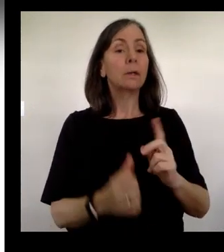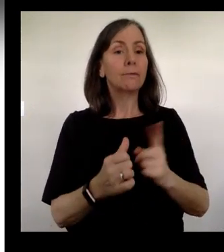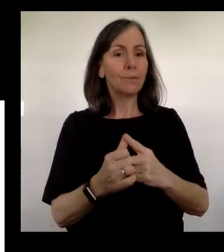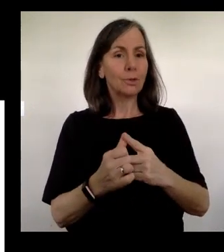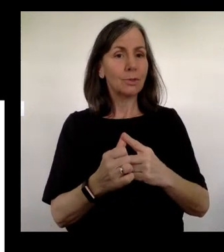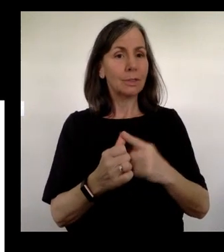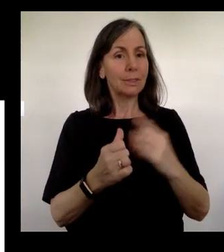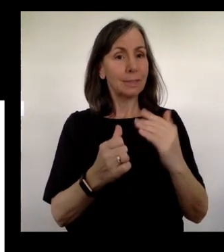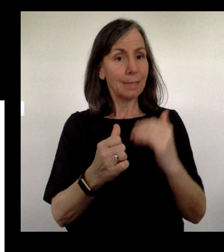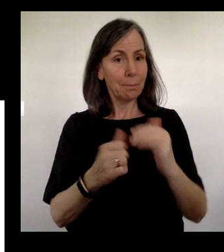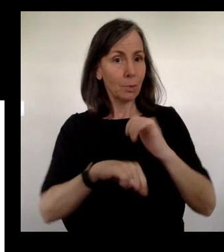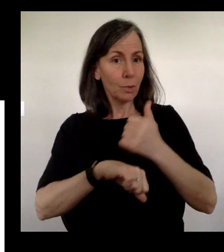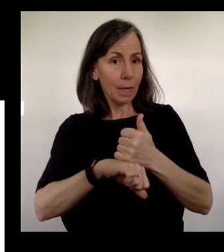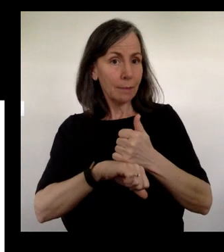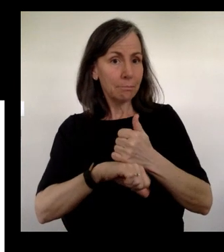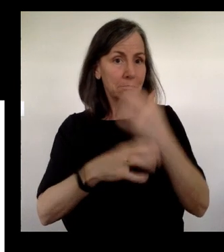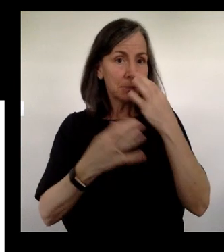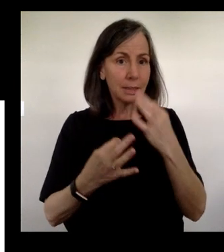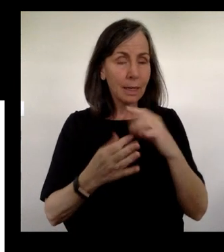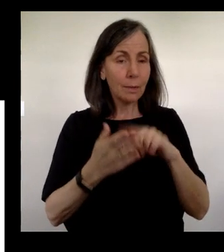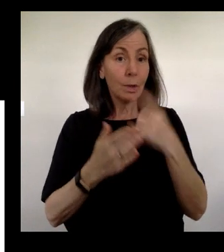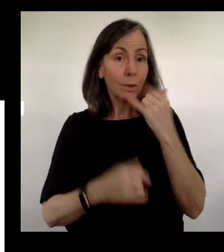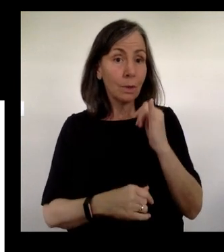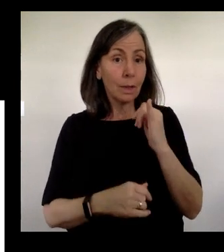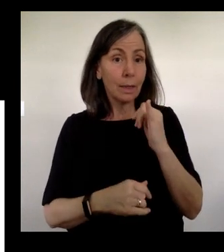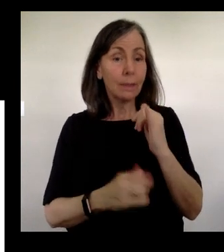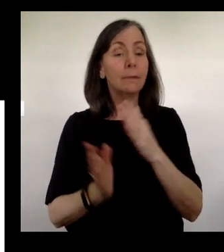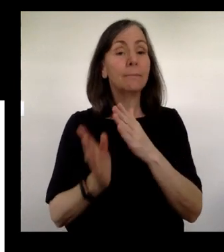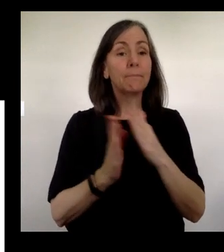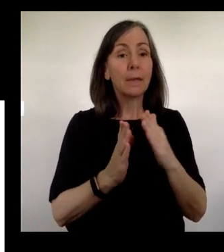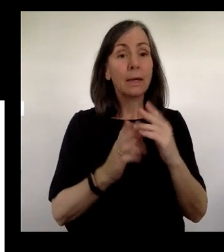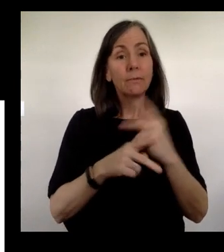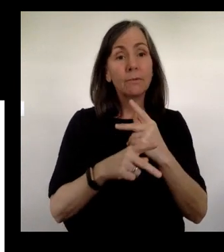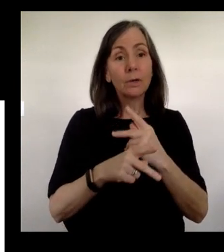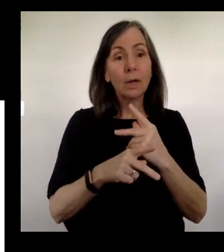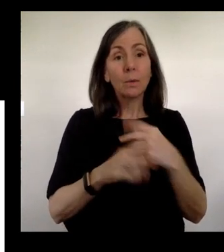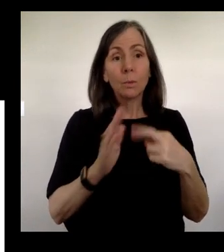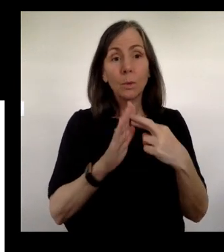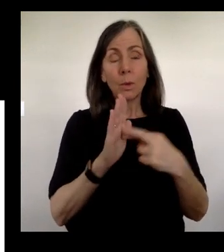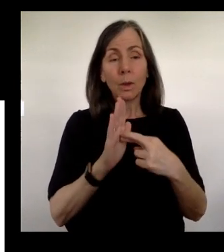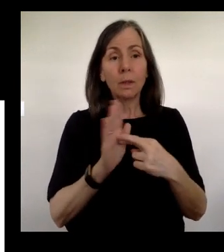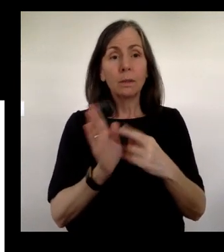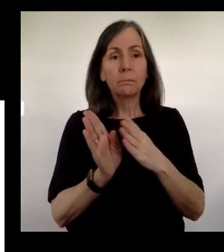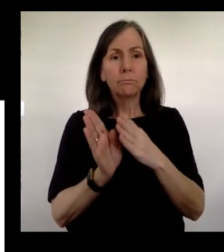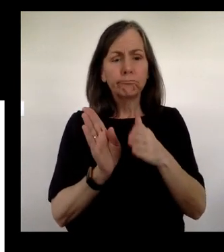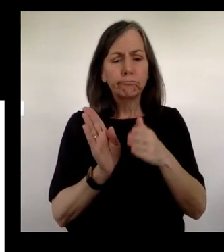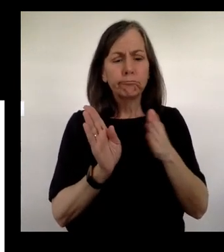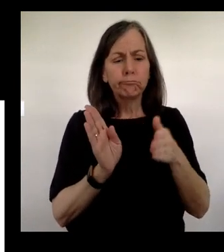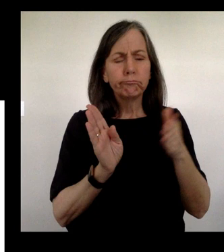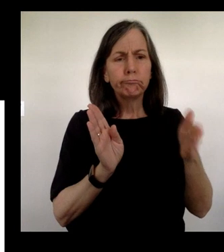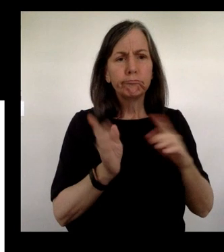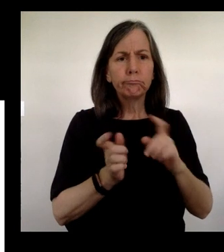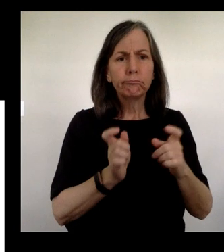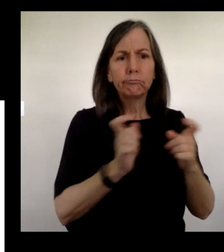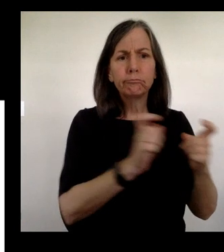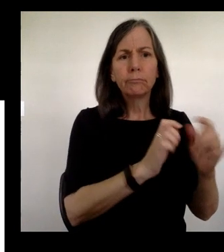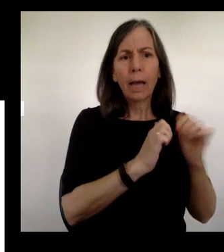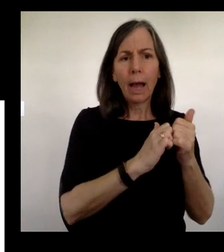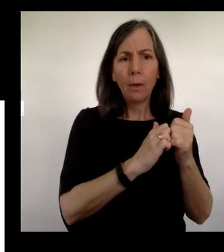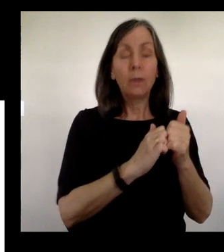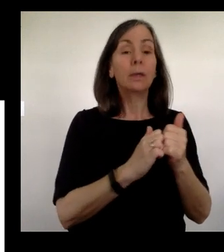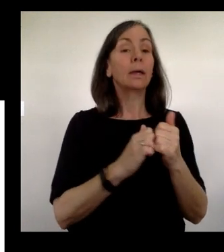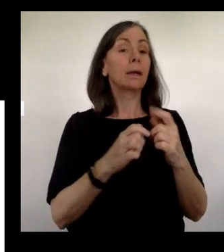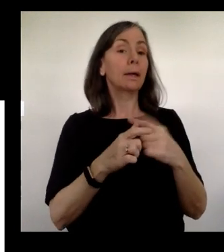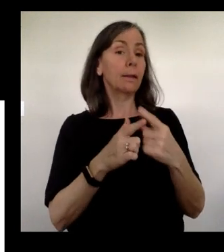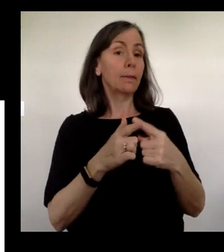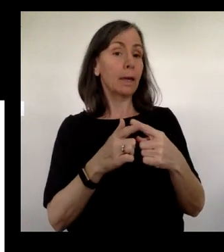pattern. Figure out a rule for your pattern. How are you going to move from one step to the next? And then finally,